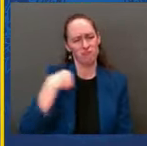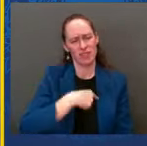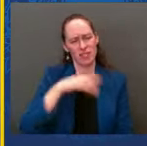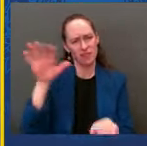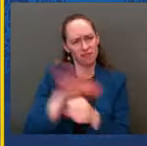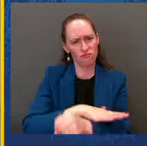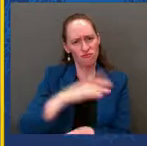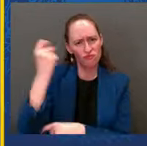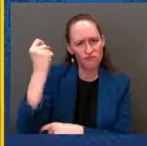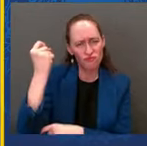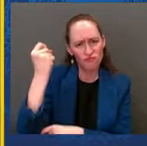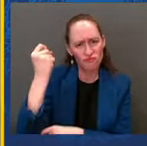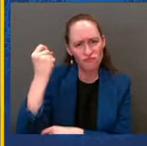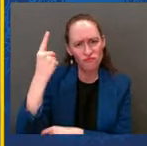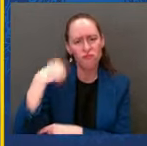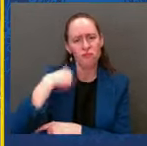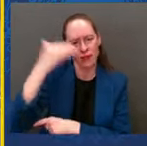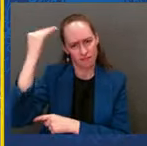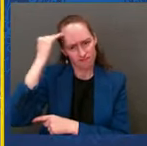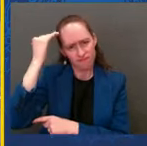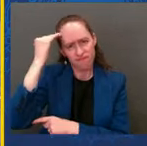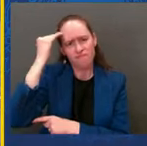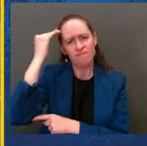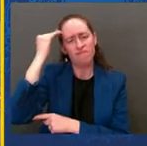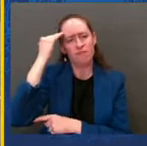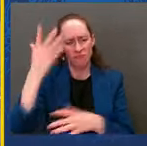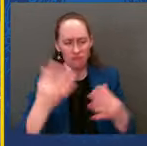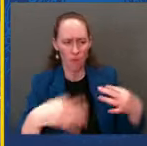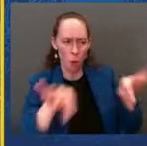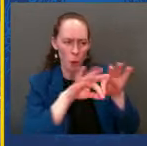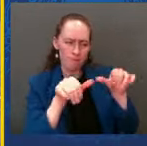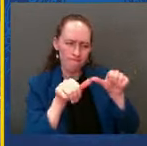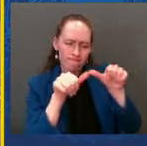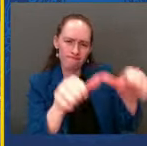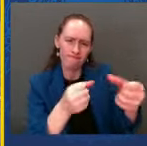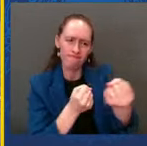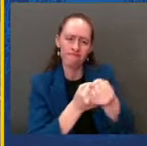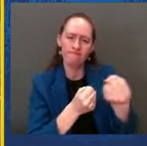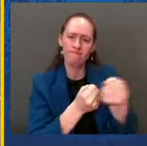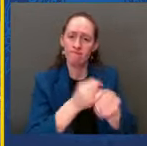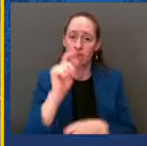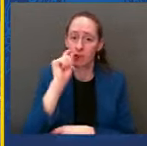Saint John Paul II, Karol Wojtyła, the Pope,